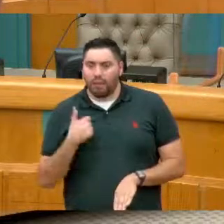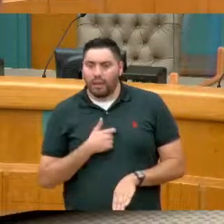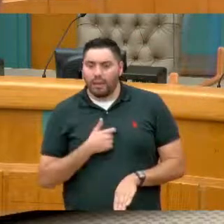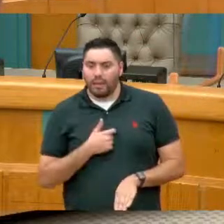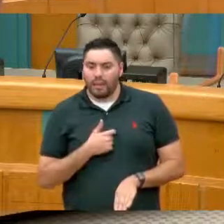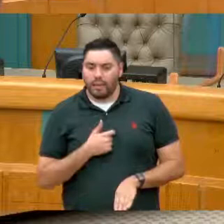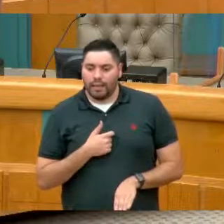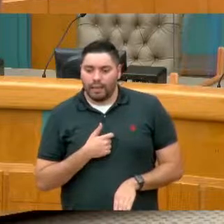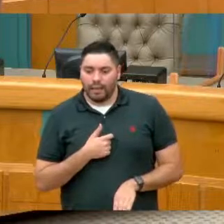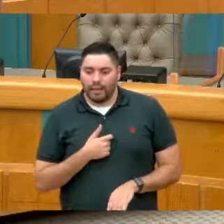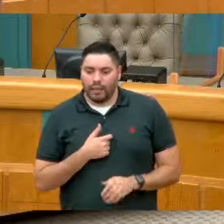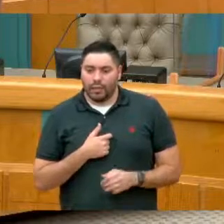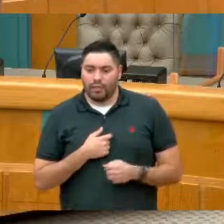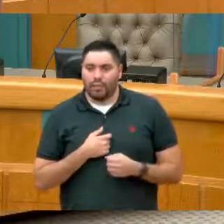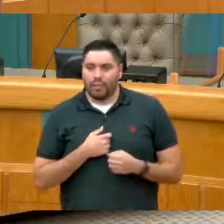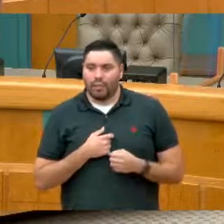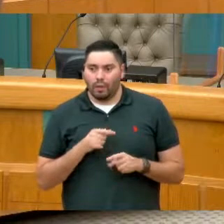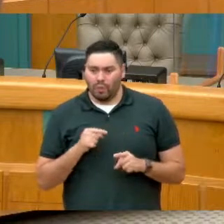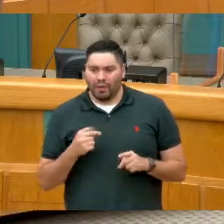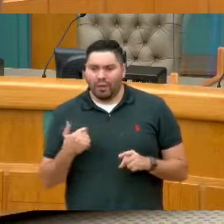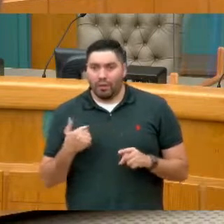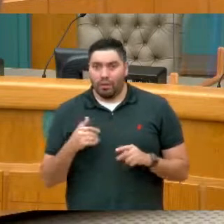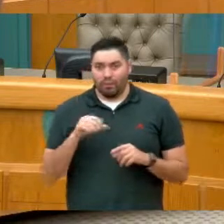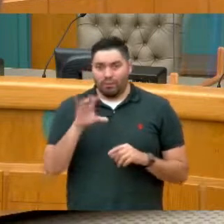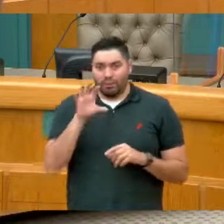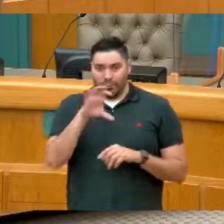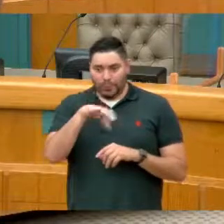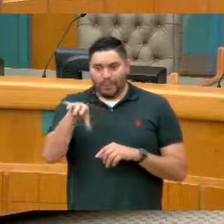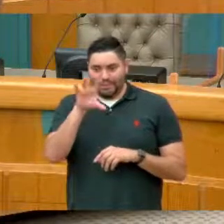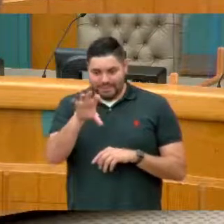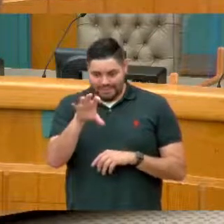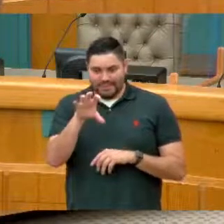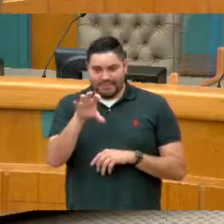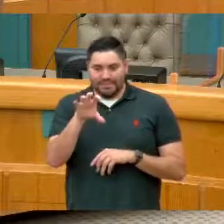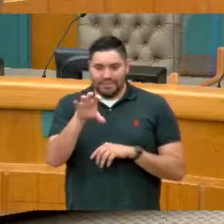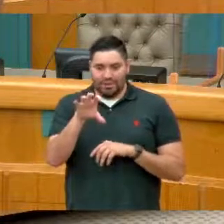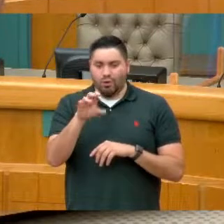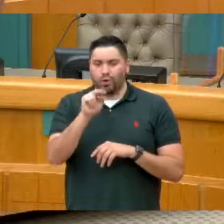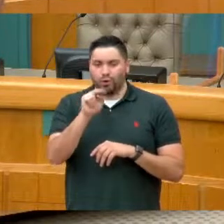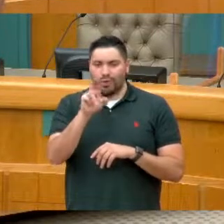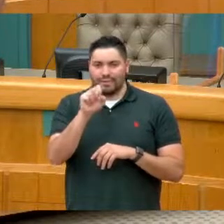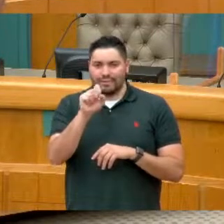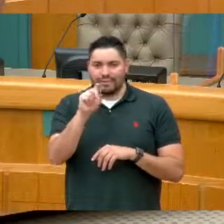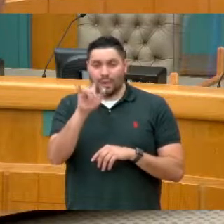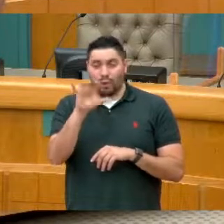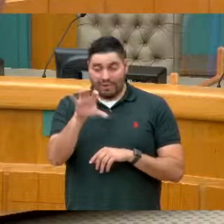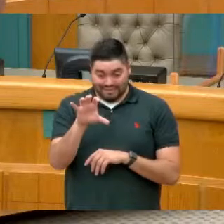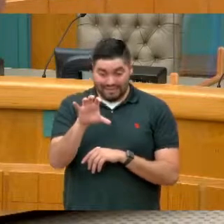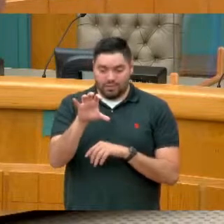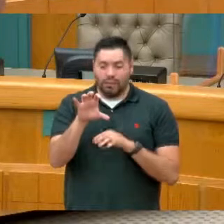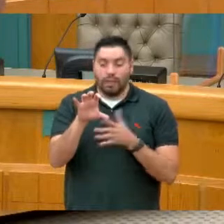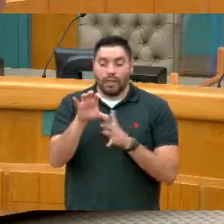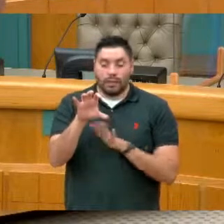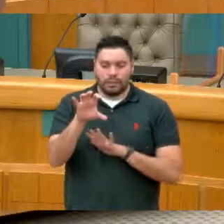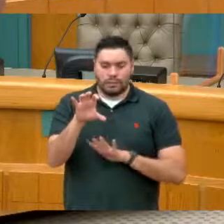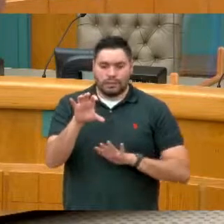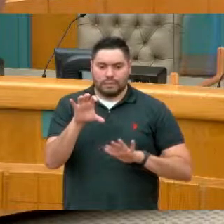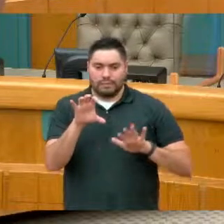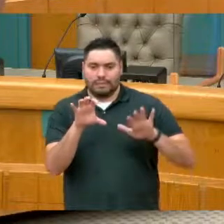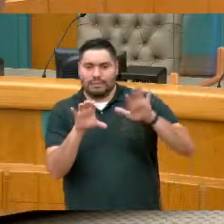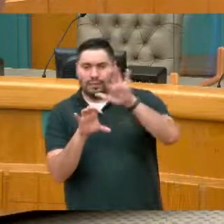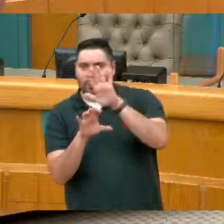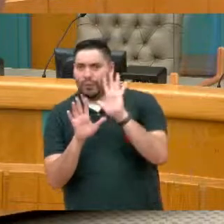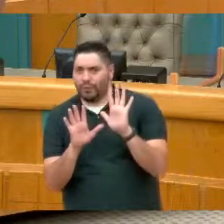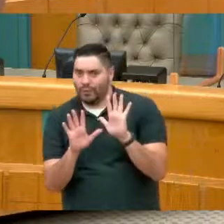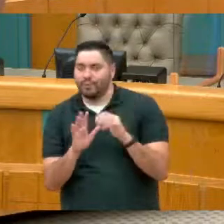was that we actually had the valley that was actually getting higher numbers sooner than we did, because it usually goes north to south. And so it almost was like